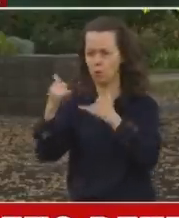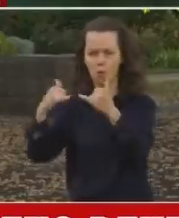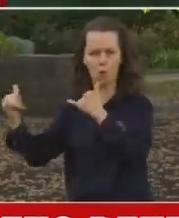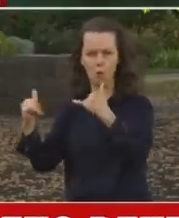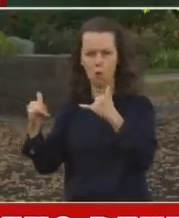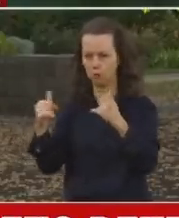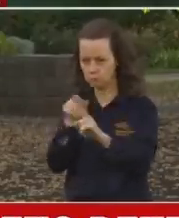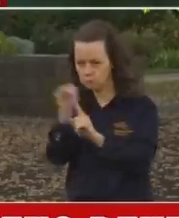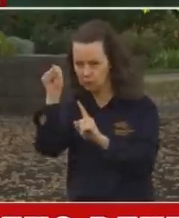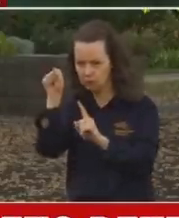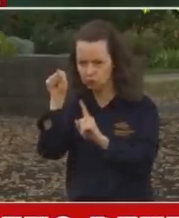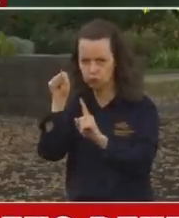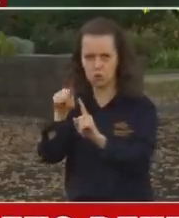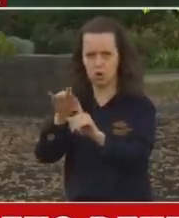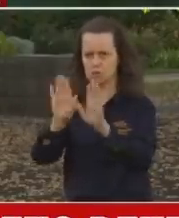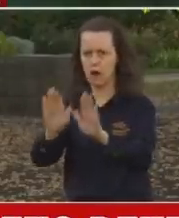job.